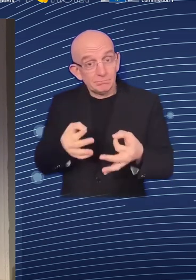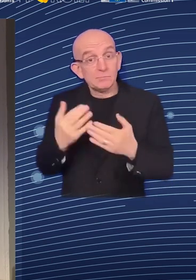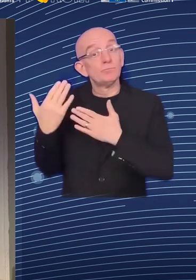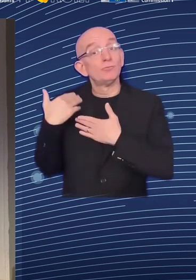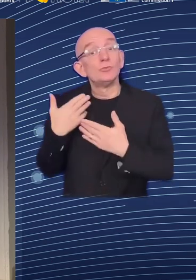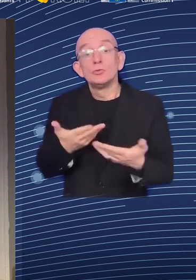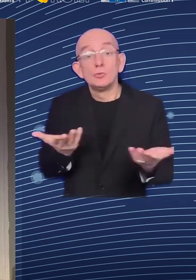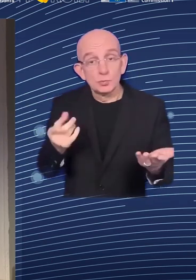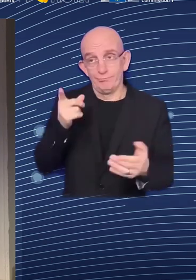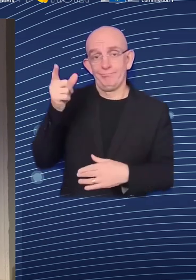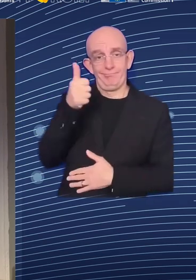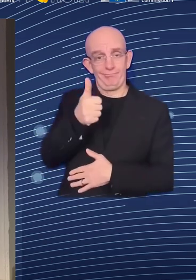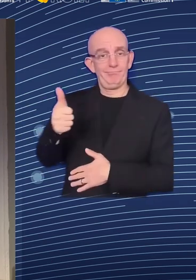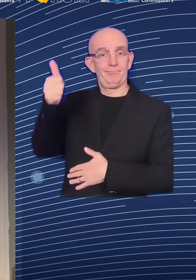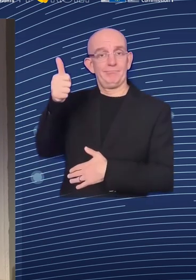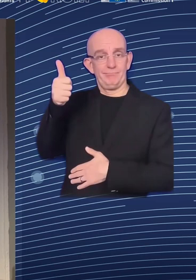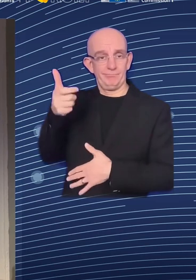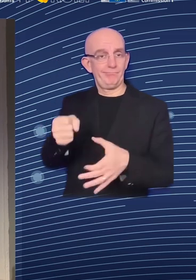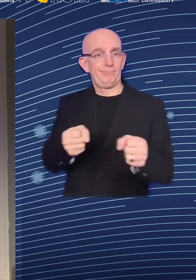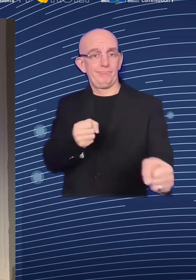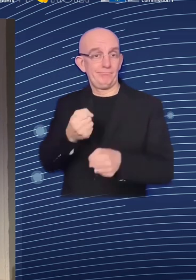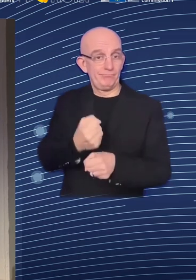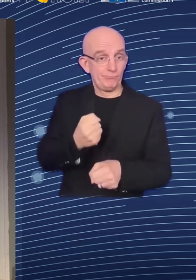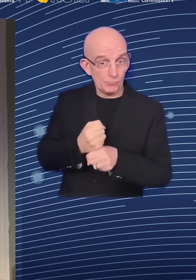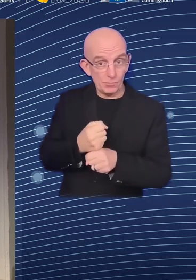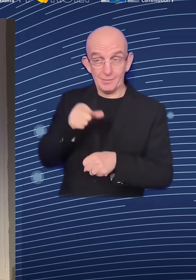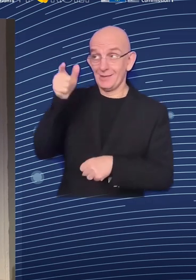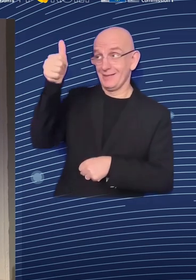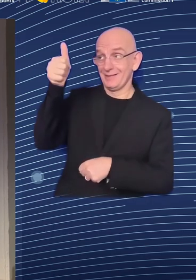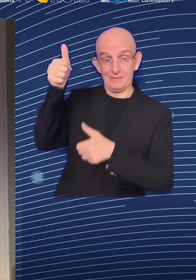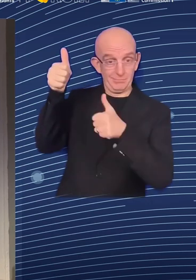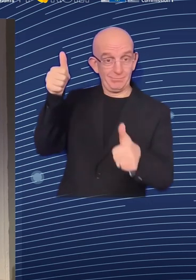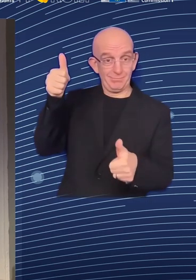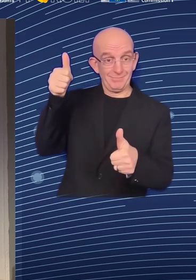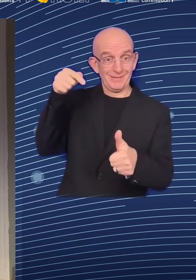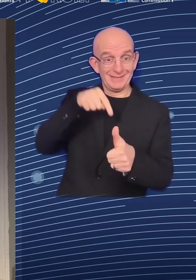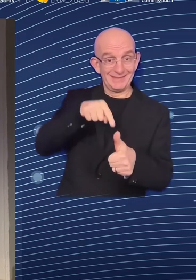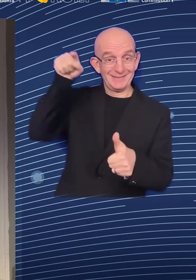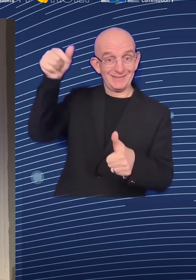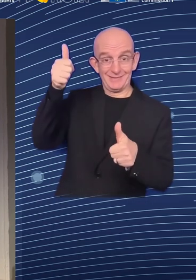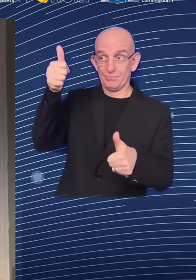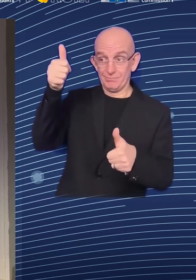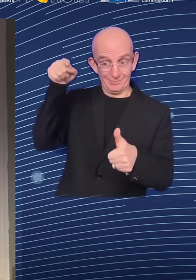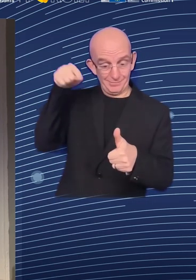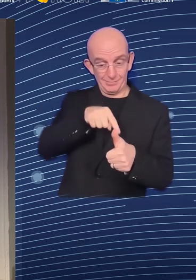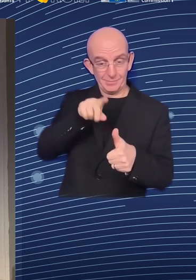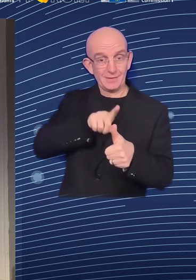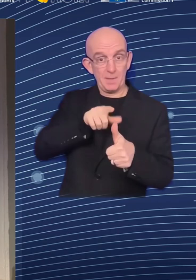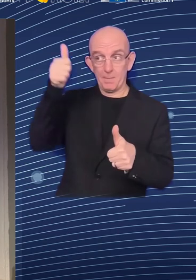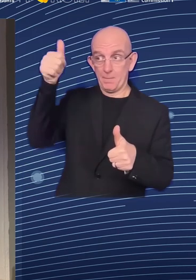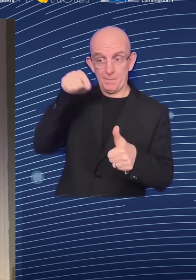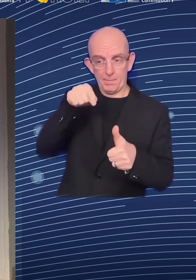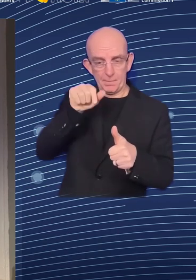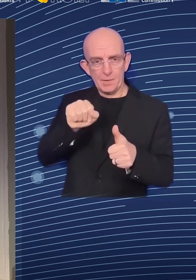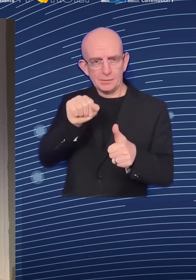and planning ahead what they can do and what they are able to do in order to grow